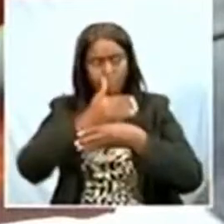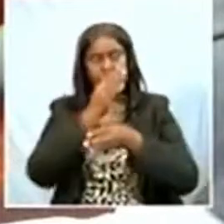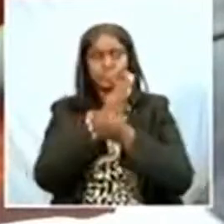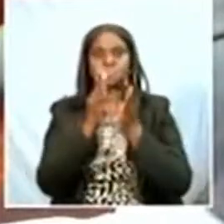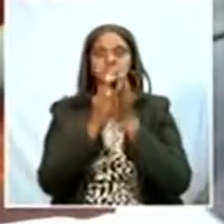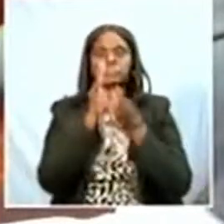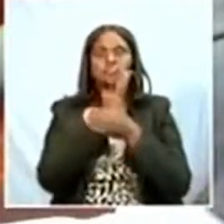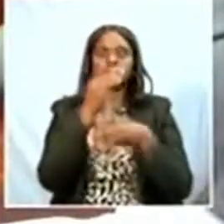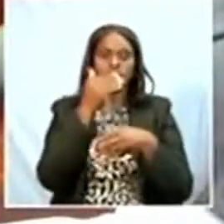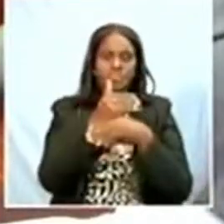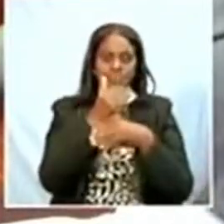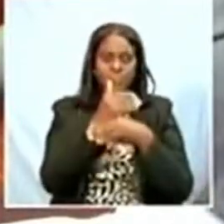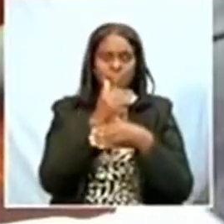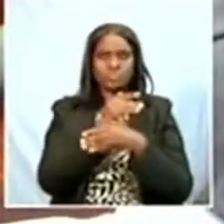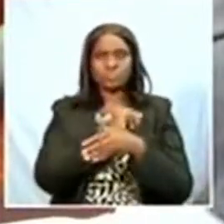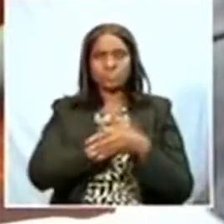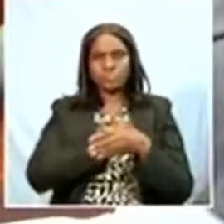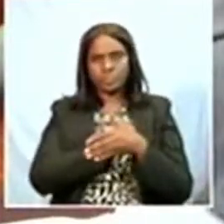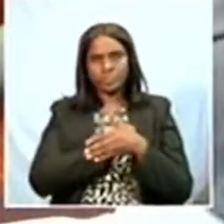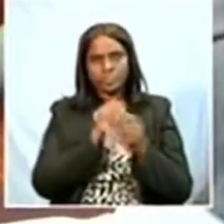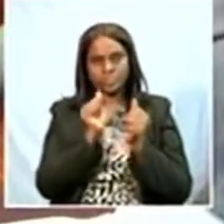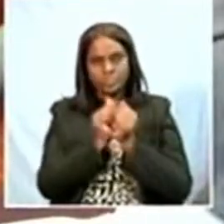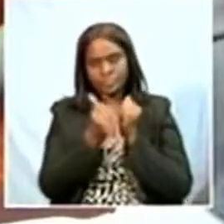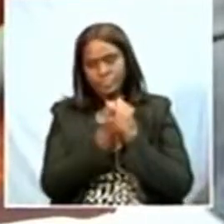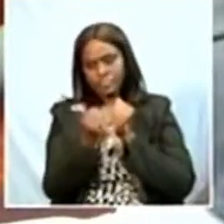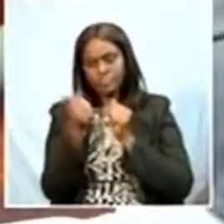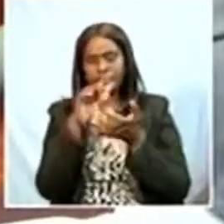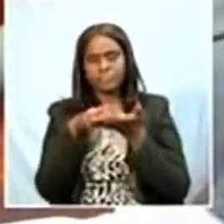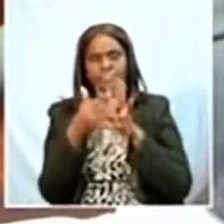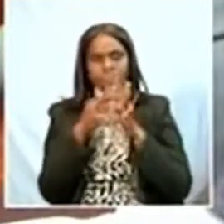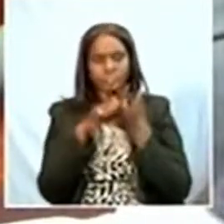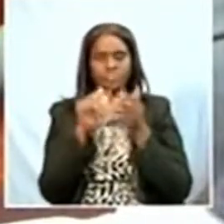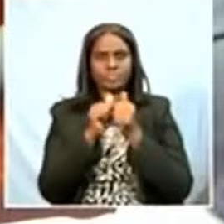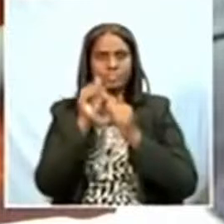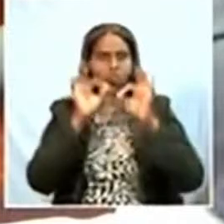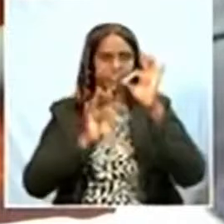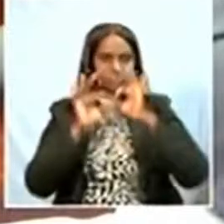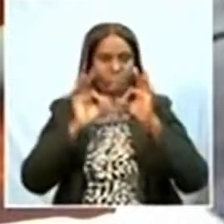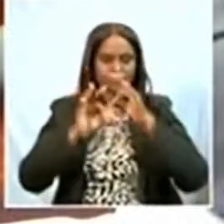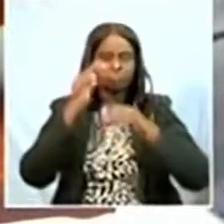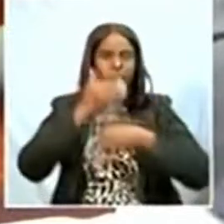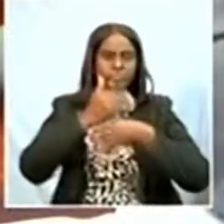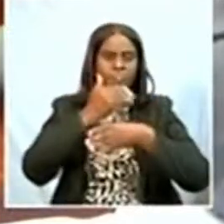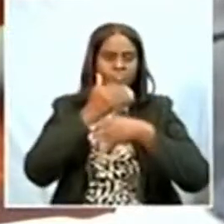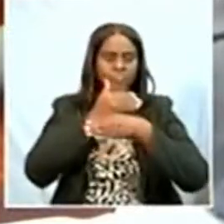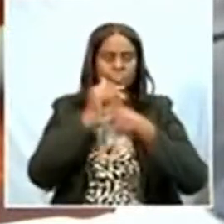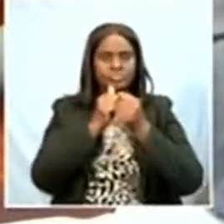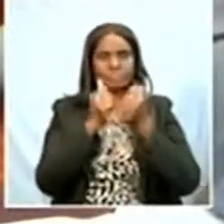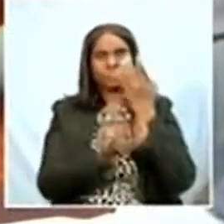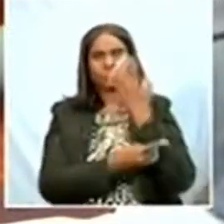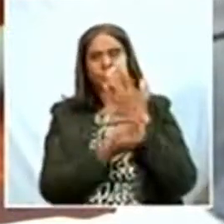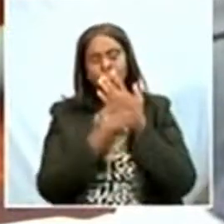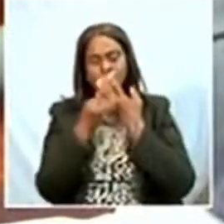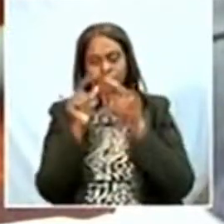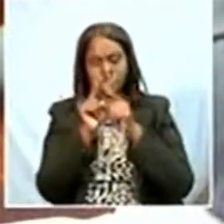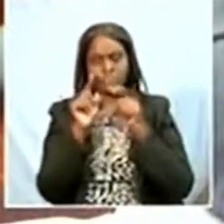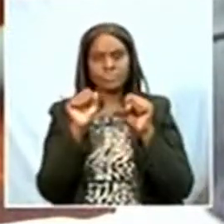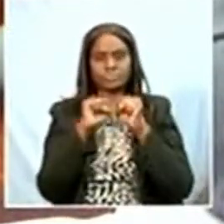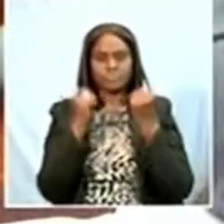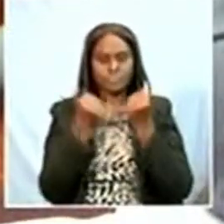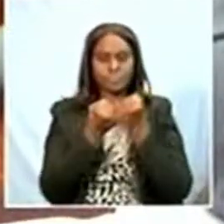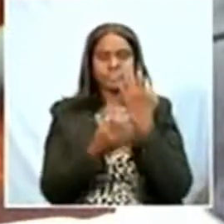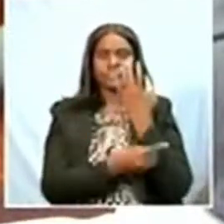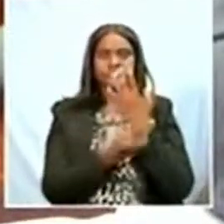infrastructure window, I beg your pardon, then the integration and adjustment window, industrial development window, and the social development